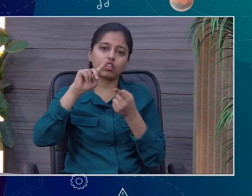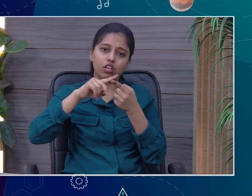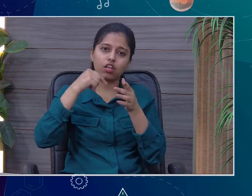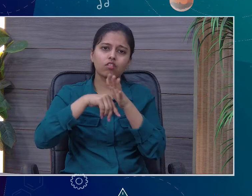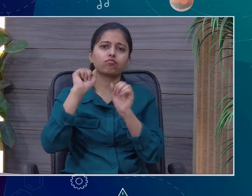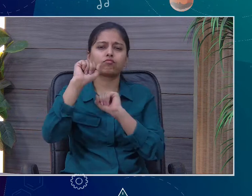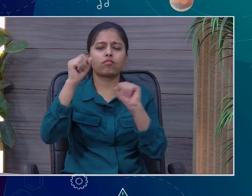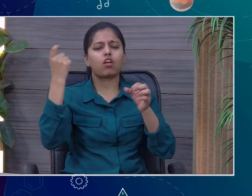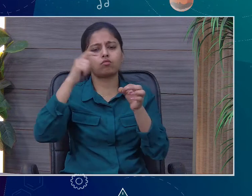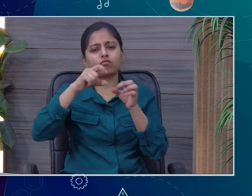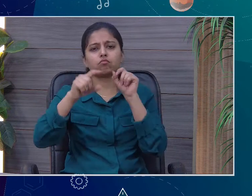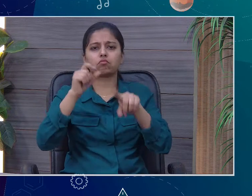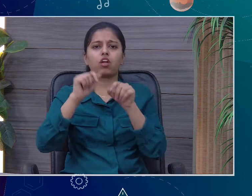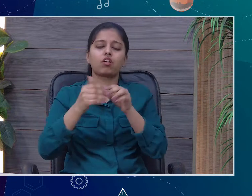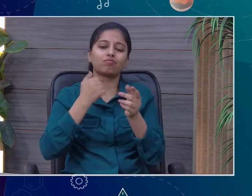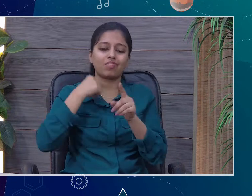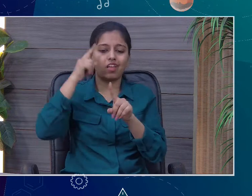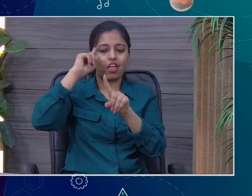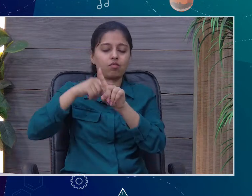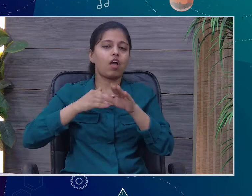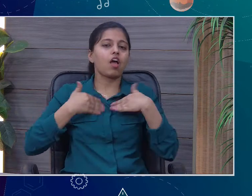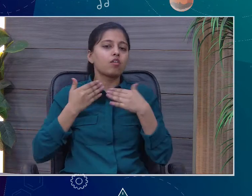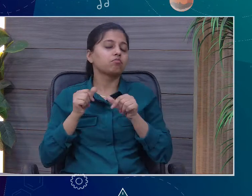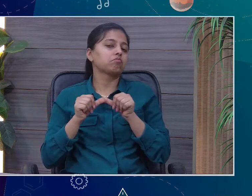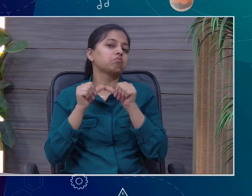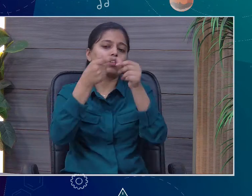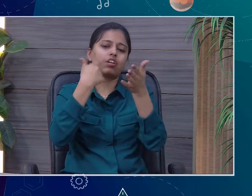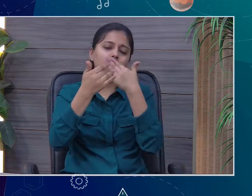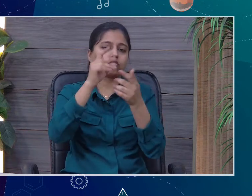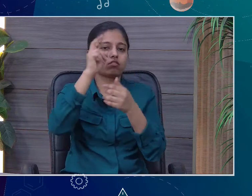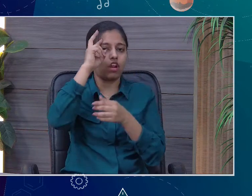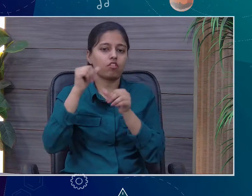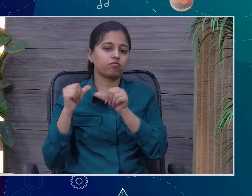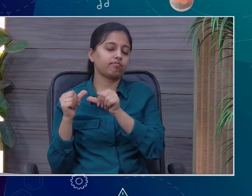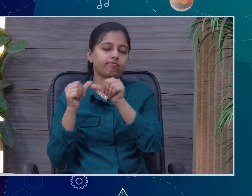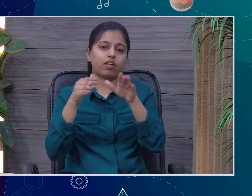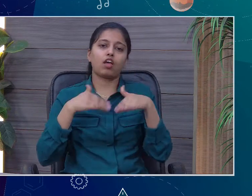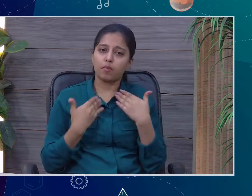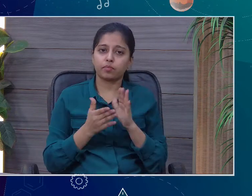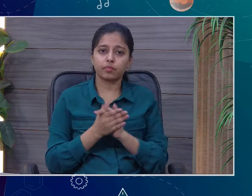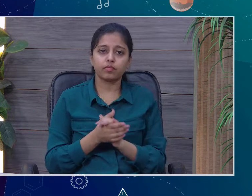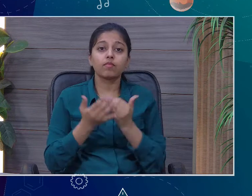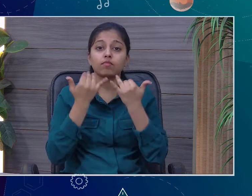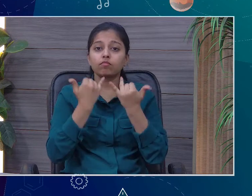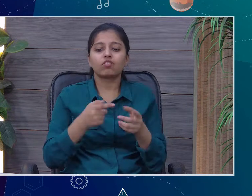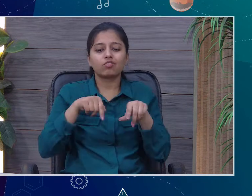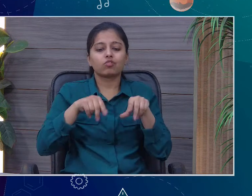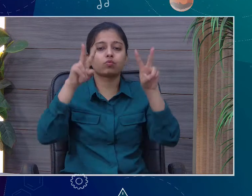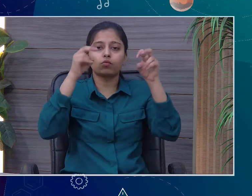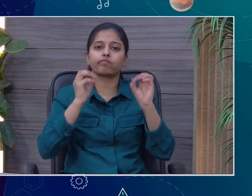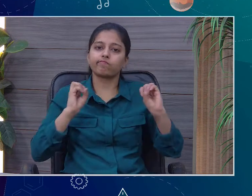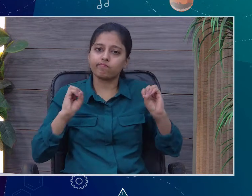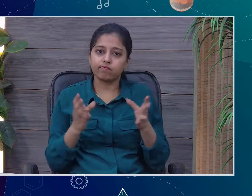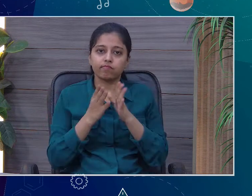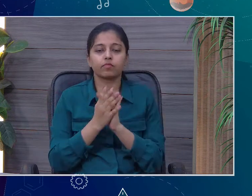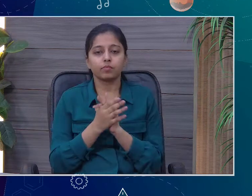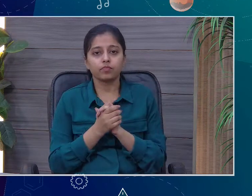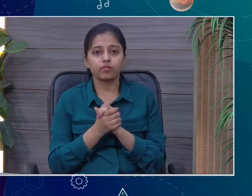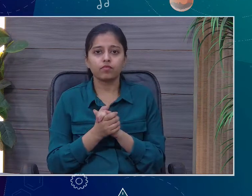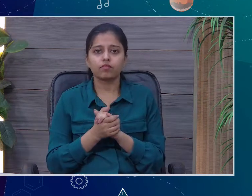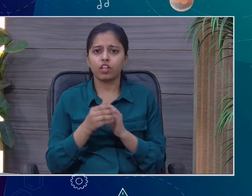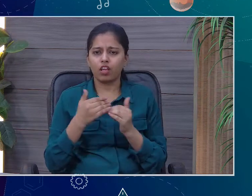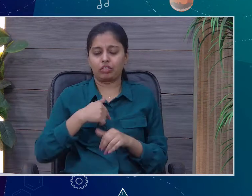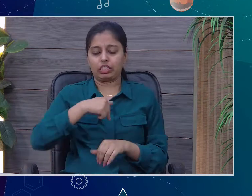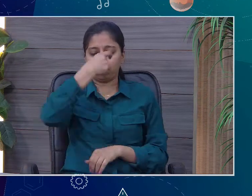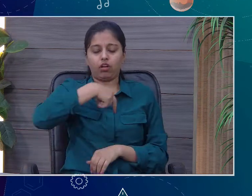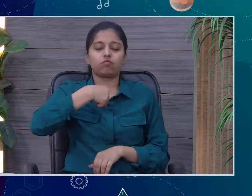out there. Our expert will be happy to answer all your queries and doubts. So let's begin this topic, ma'am. And as I have a